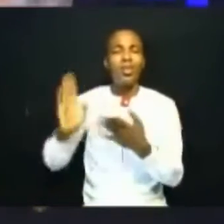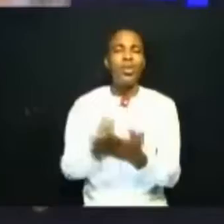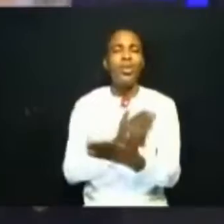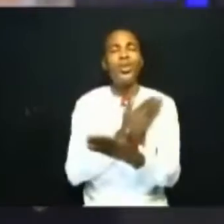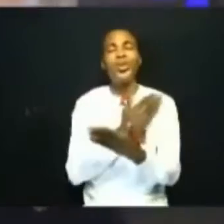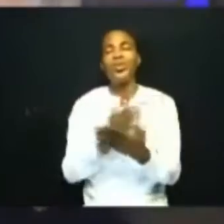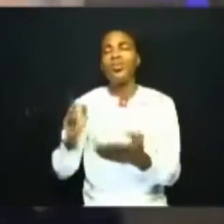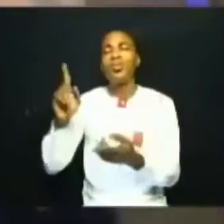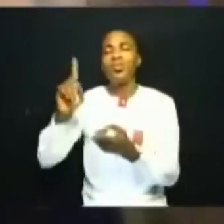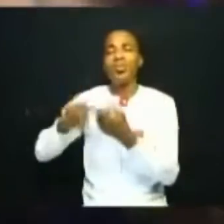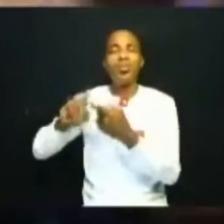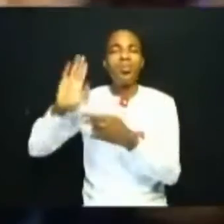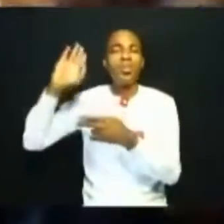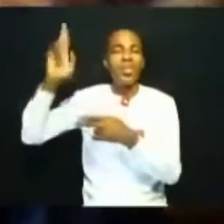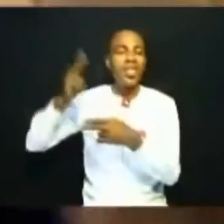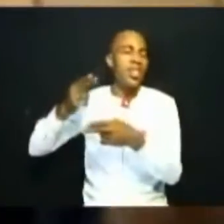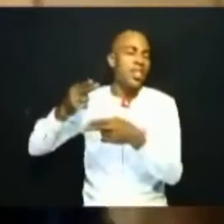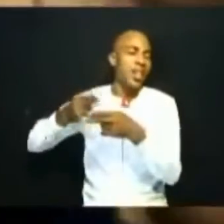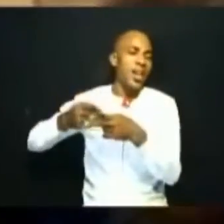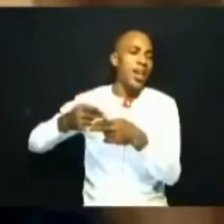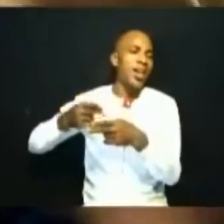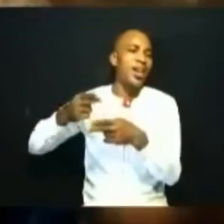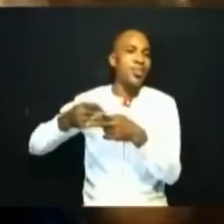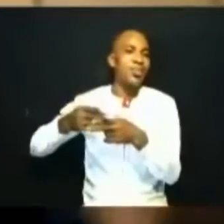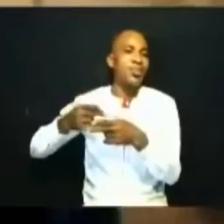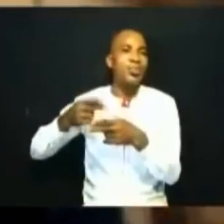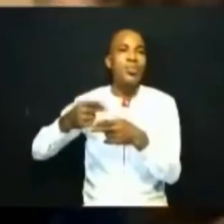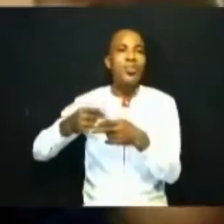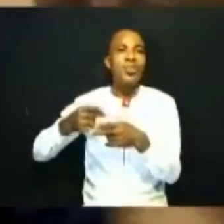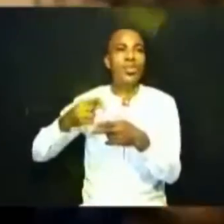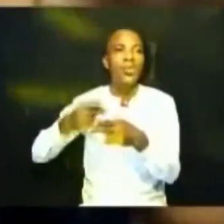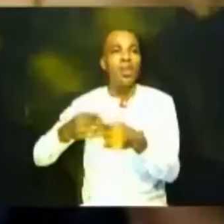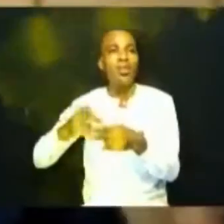unto jom de de mani dinda,